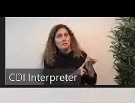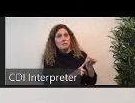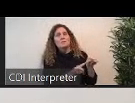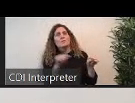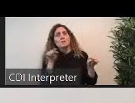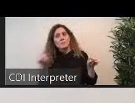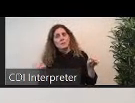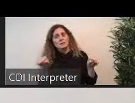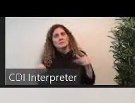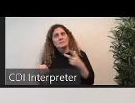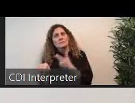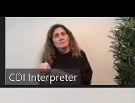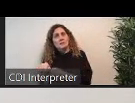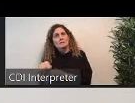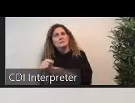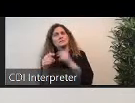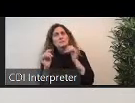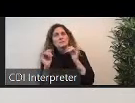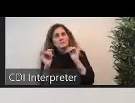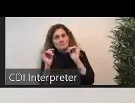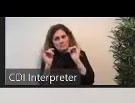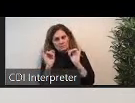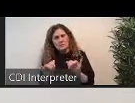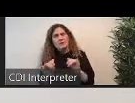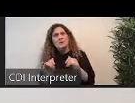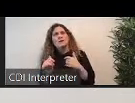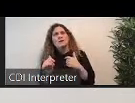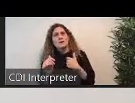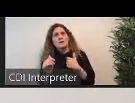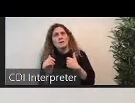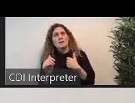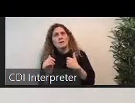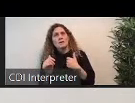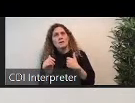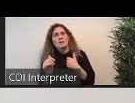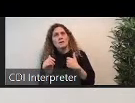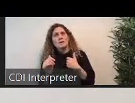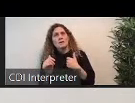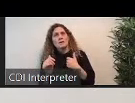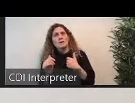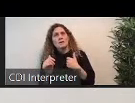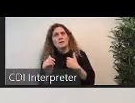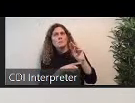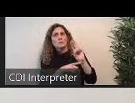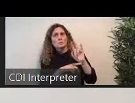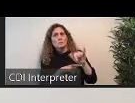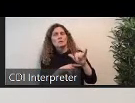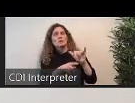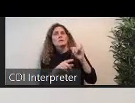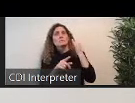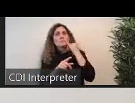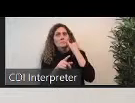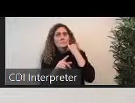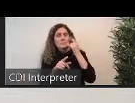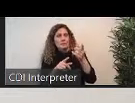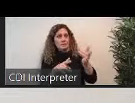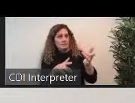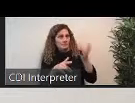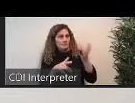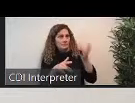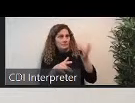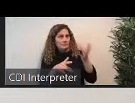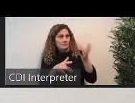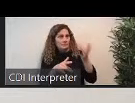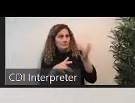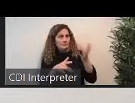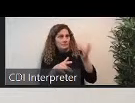evade at least natural immunity, so that what you get from being infected with the COVID virus. It's a little more